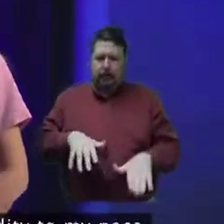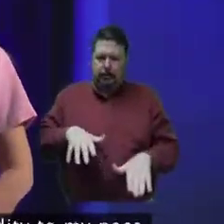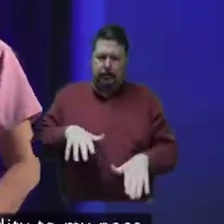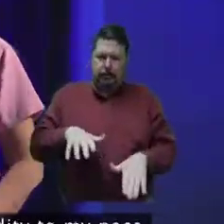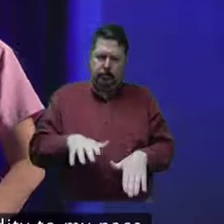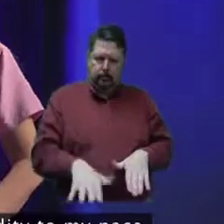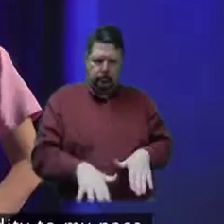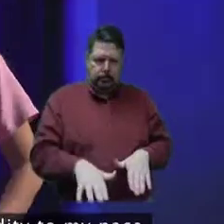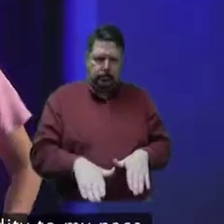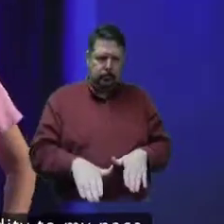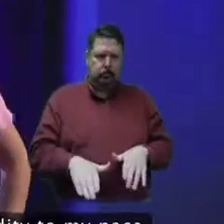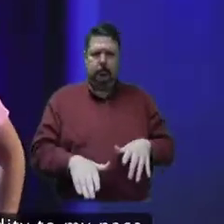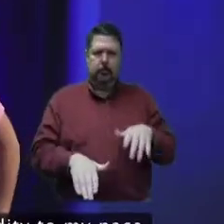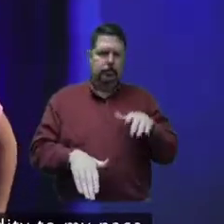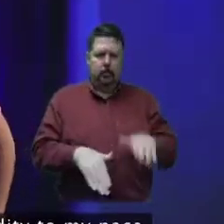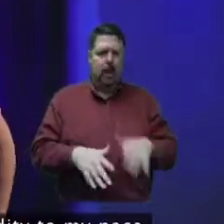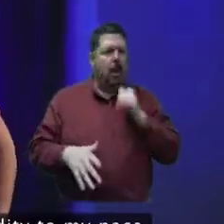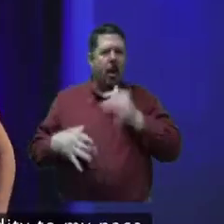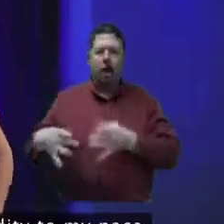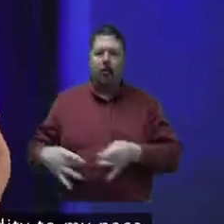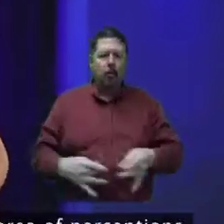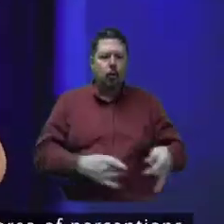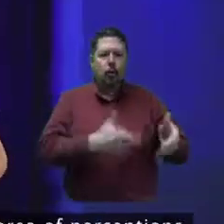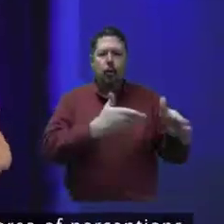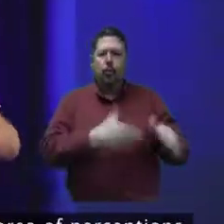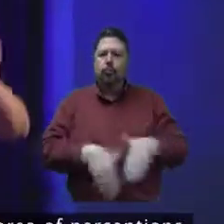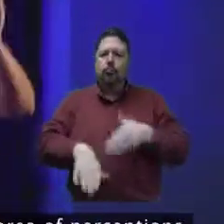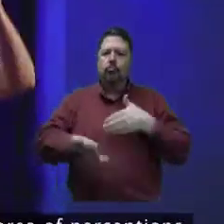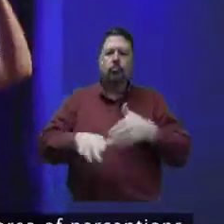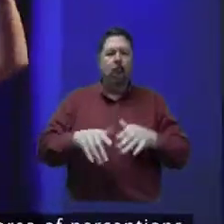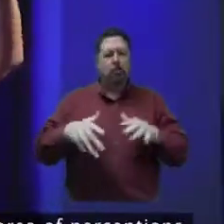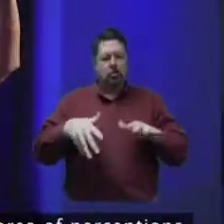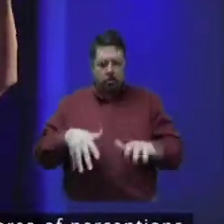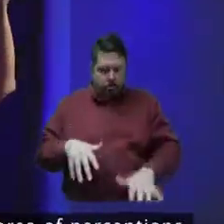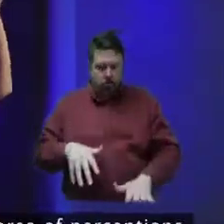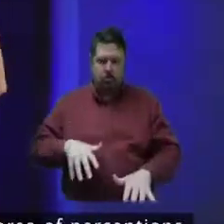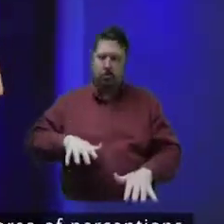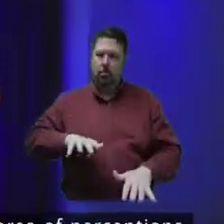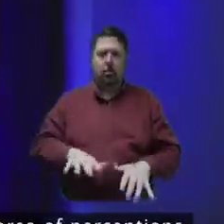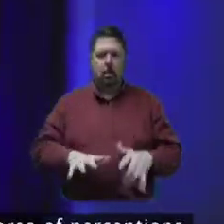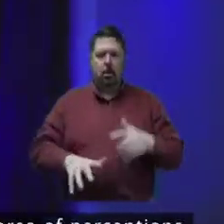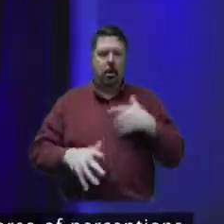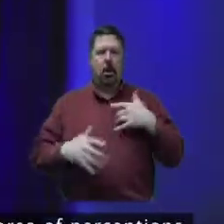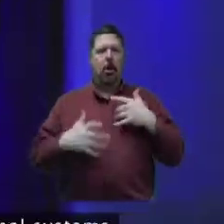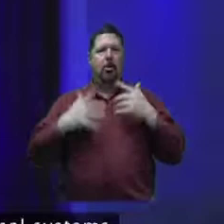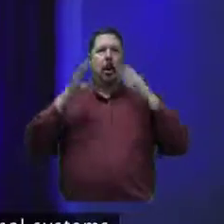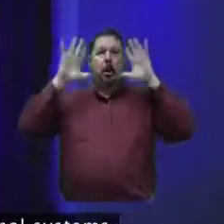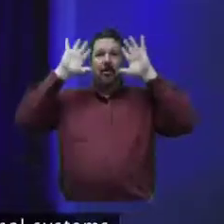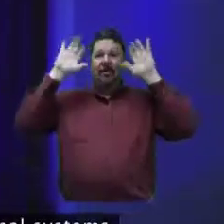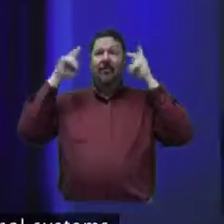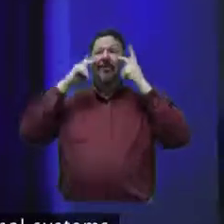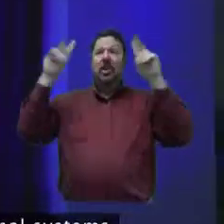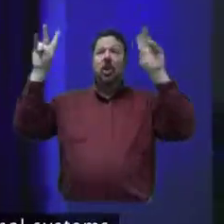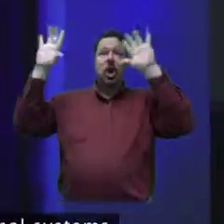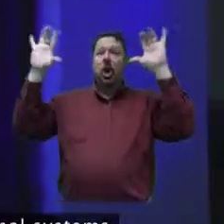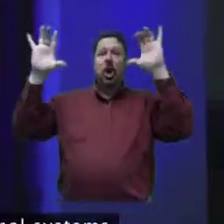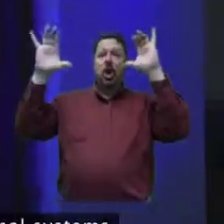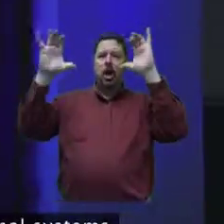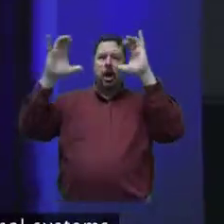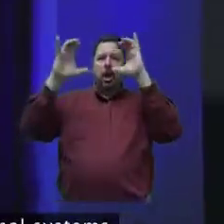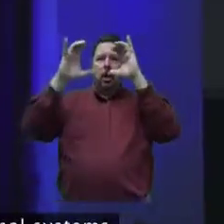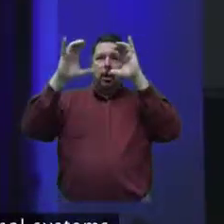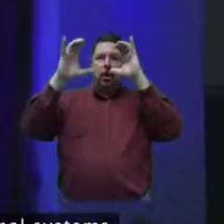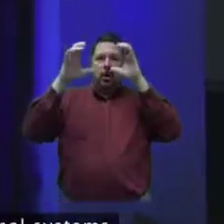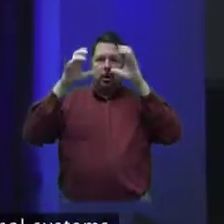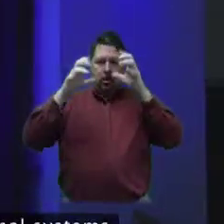very deliberate. There's no fluidity to my pace, and there's this constriction in my area of perception, so I'm just